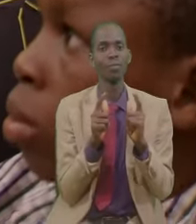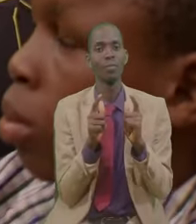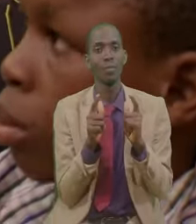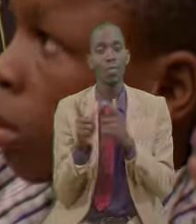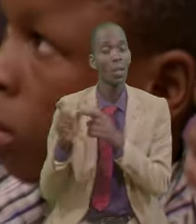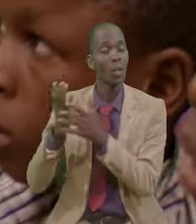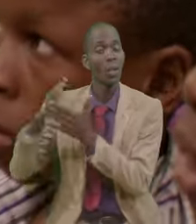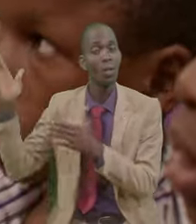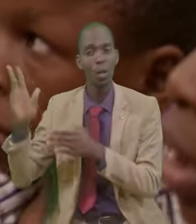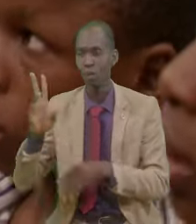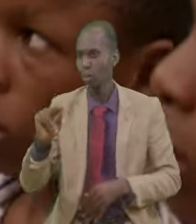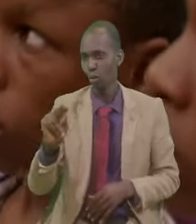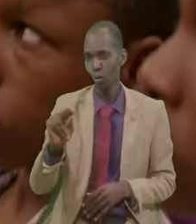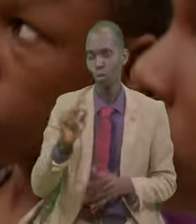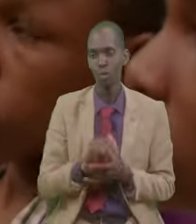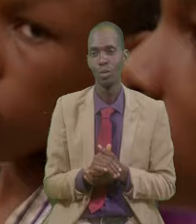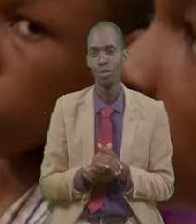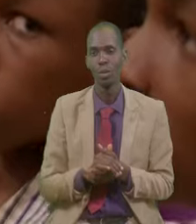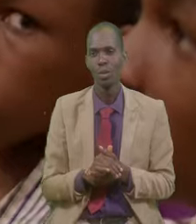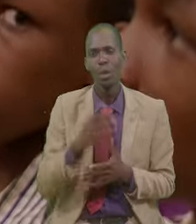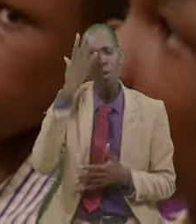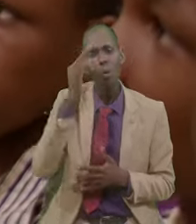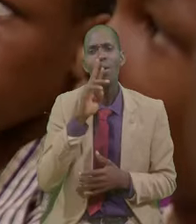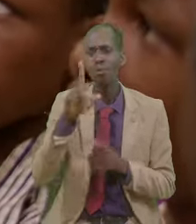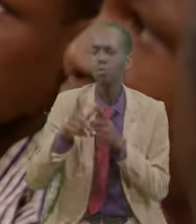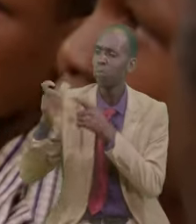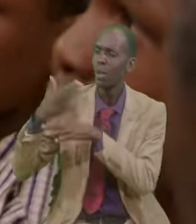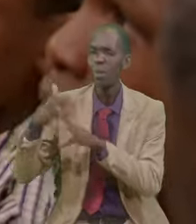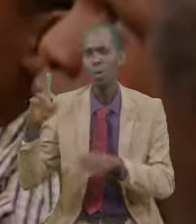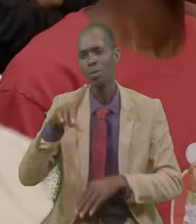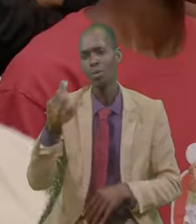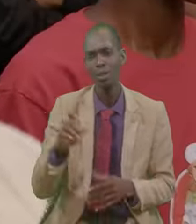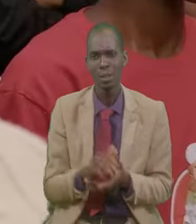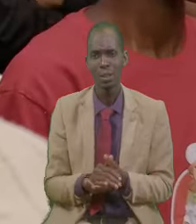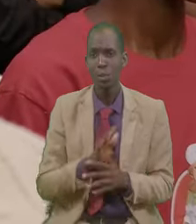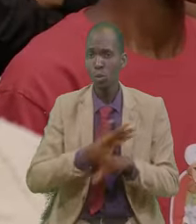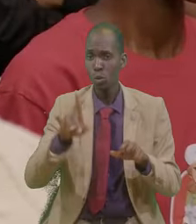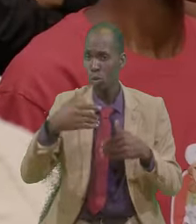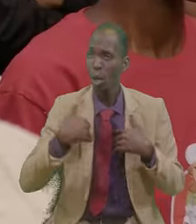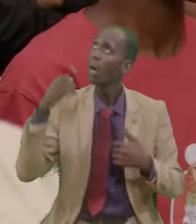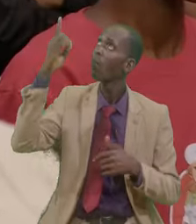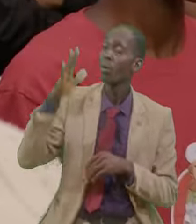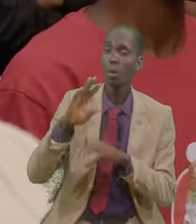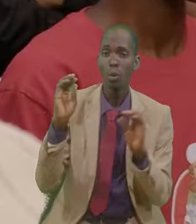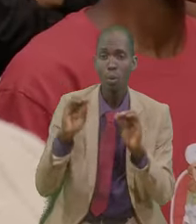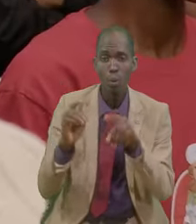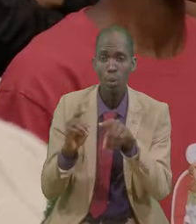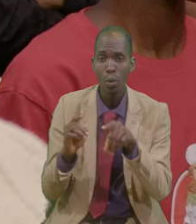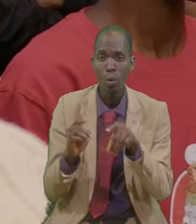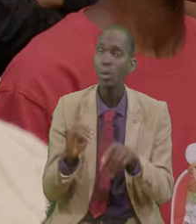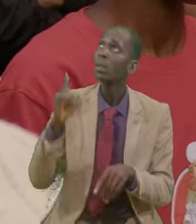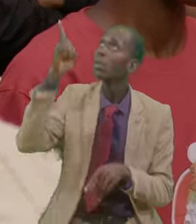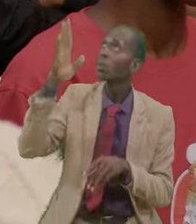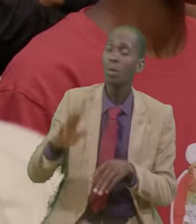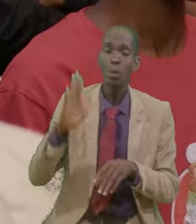Run away? Why are you running away? Don't you have God? Is God not to fight